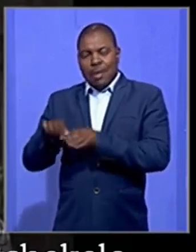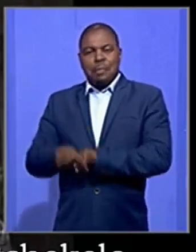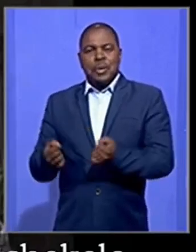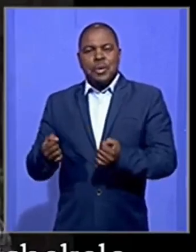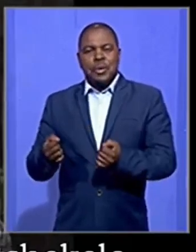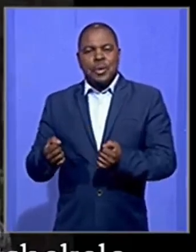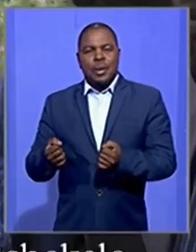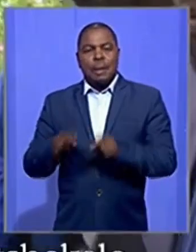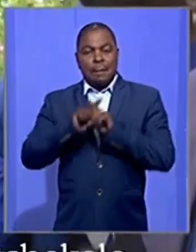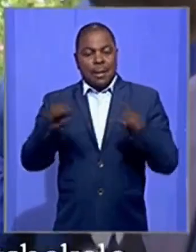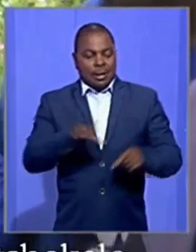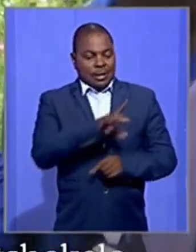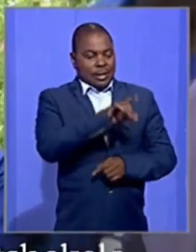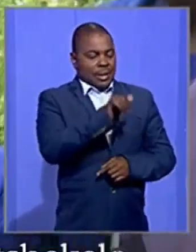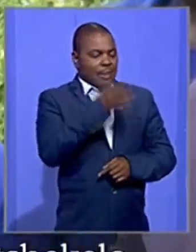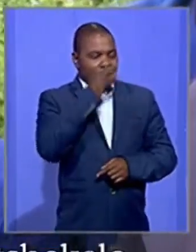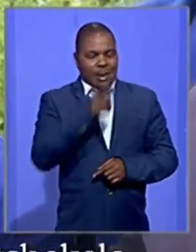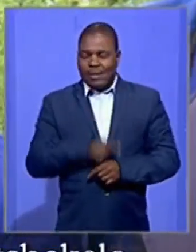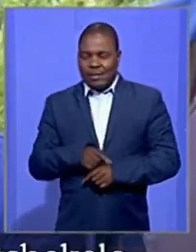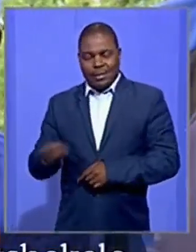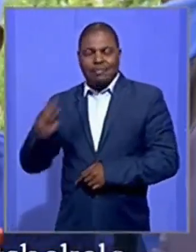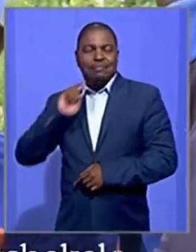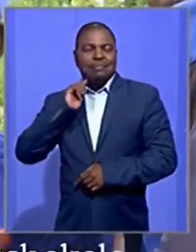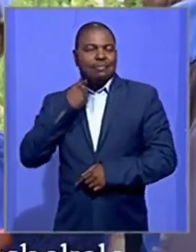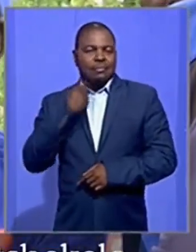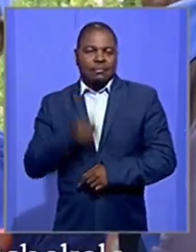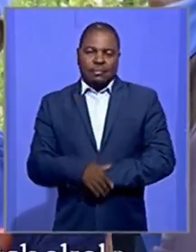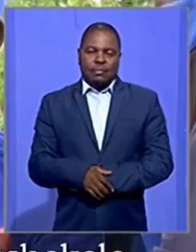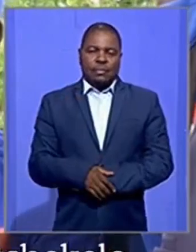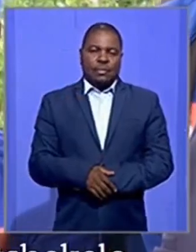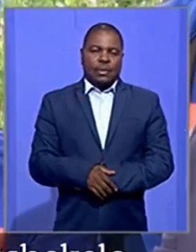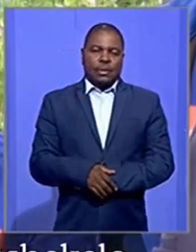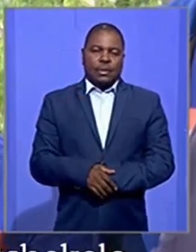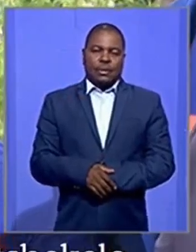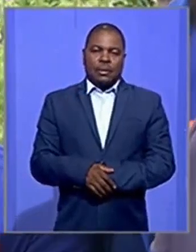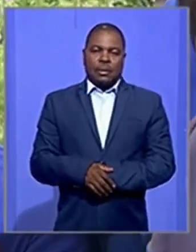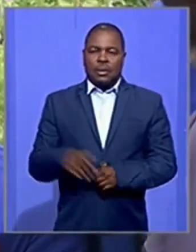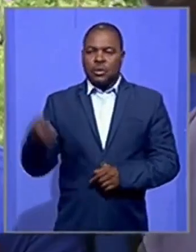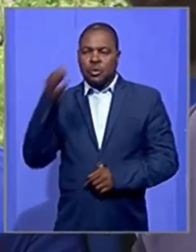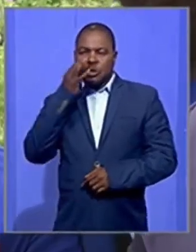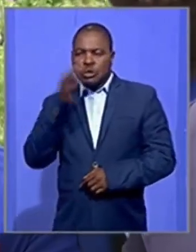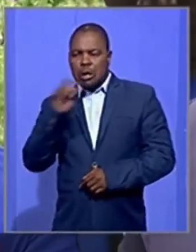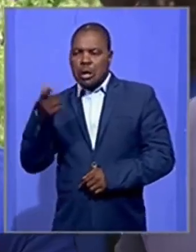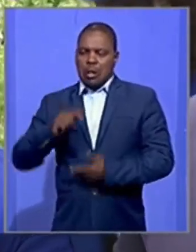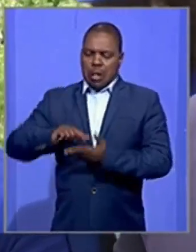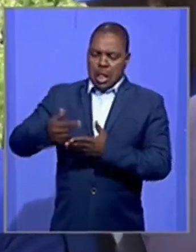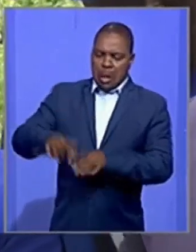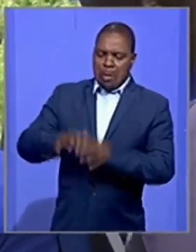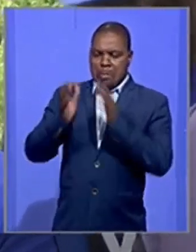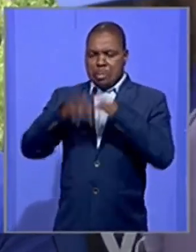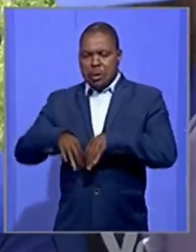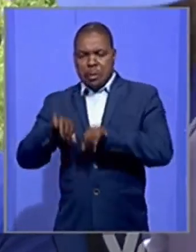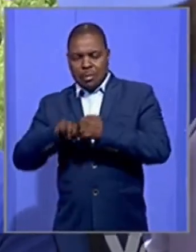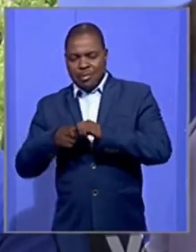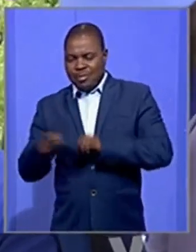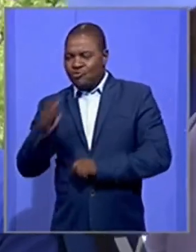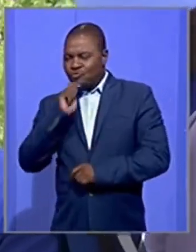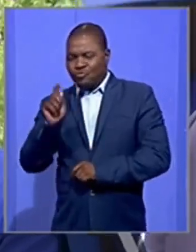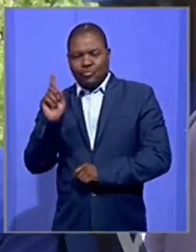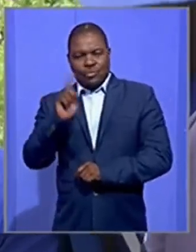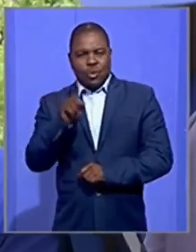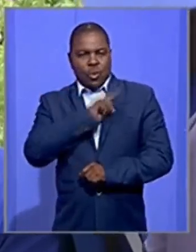go le jalo, DA ya re seno ke maaka fela. ANC's defense about the crashed laptop doesn't hold water. Because yes, the laptop